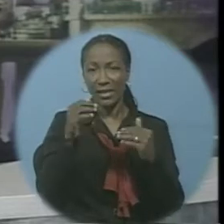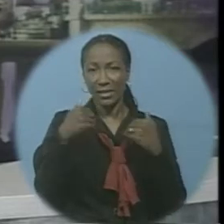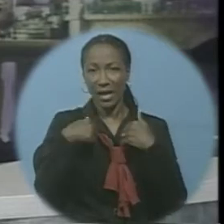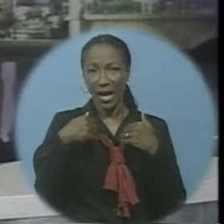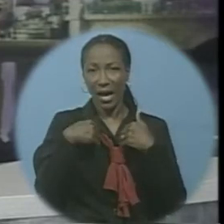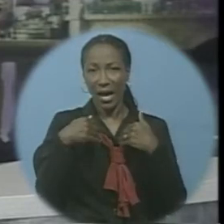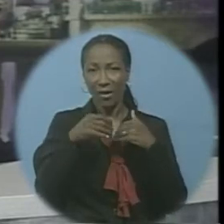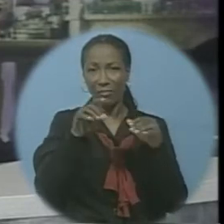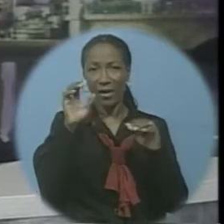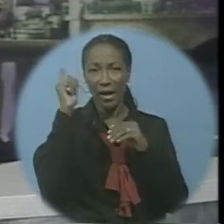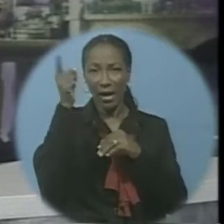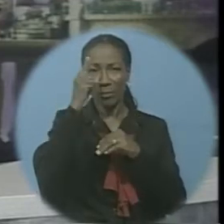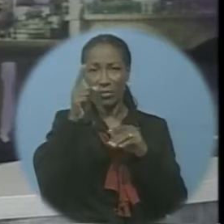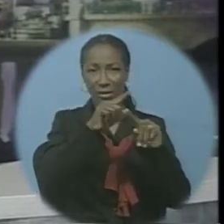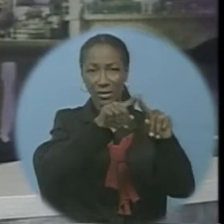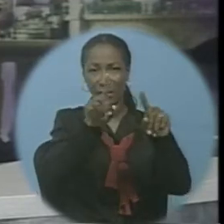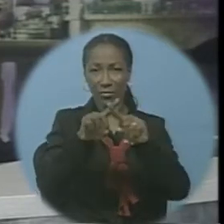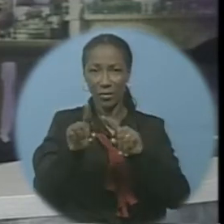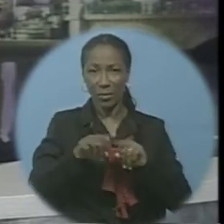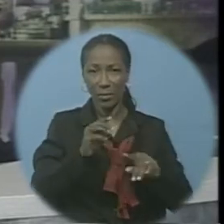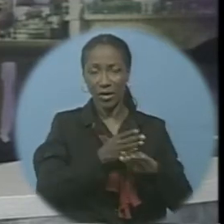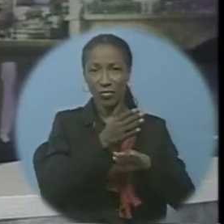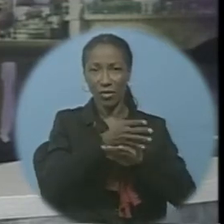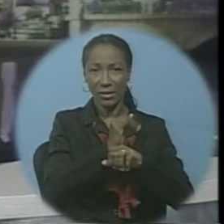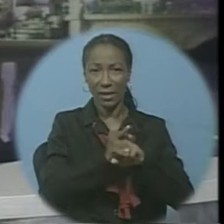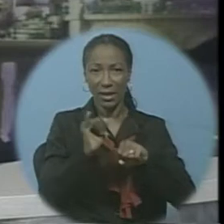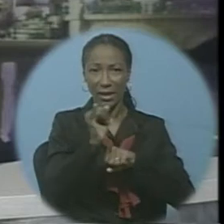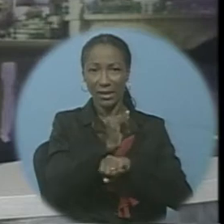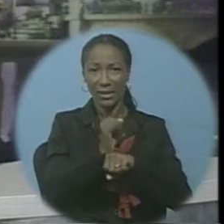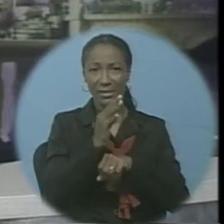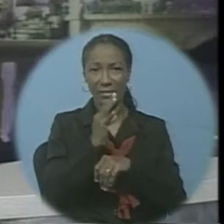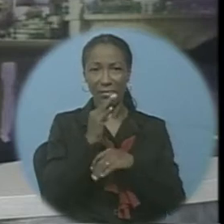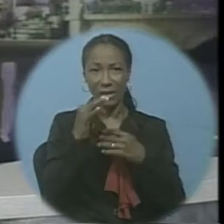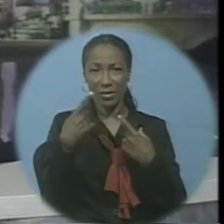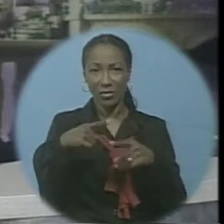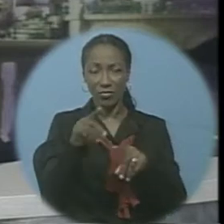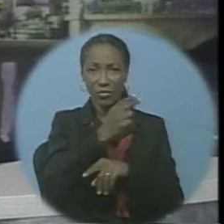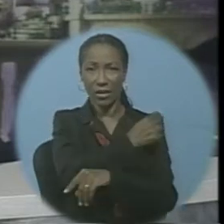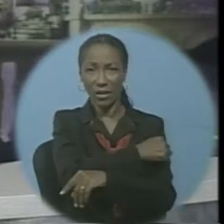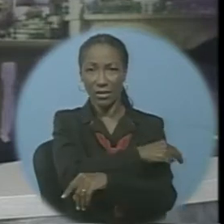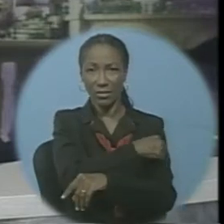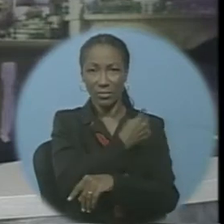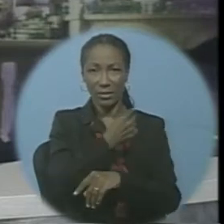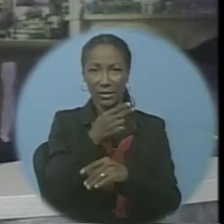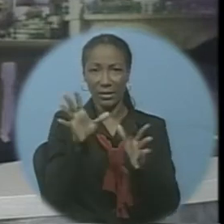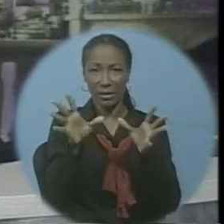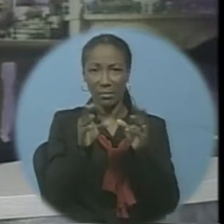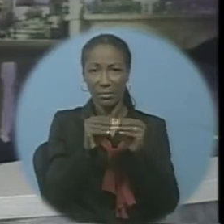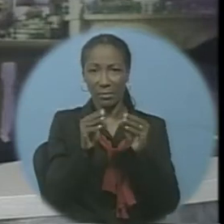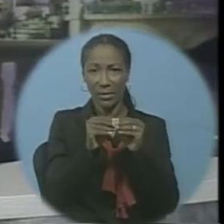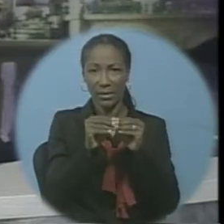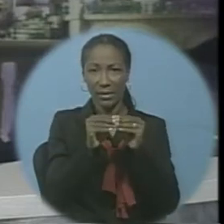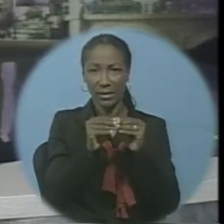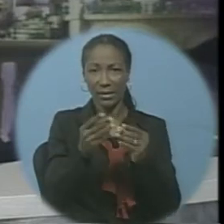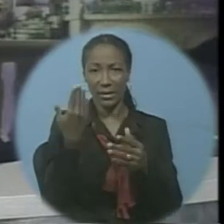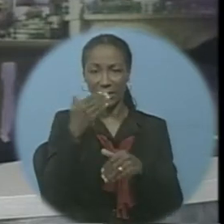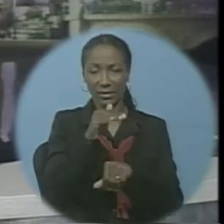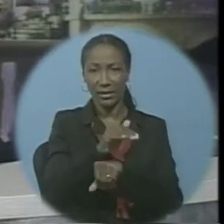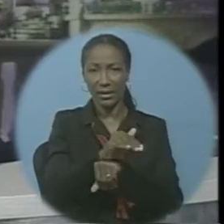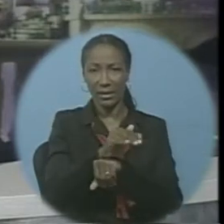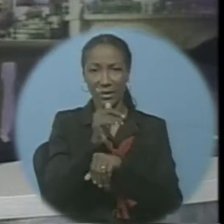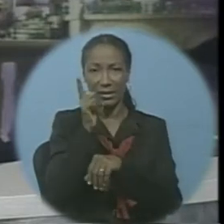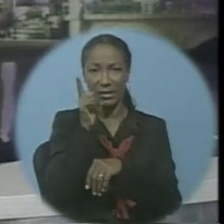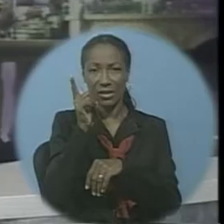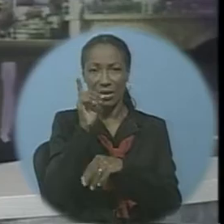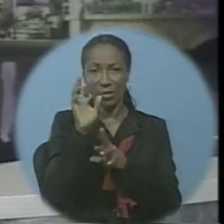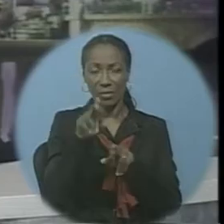decentralized ambulance stations across the island. He was speaking during the hospital's public accountability review meeting at the Grand Salle last night.